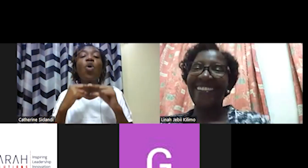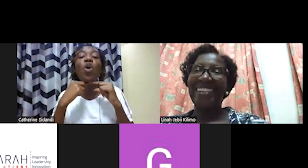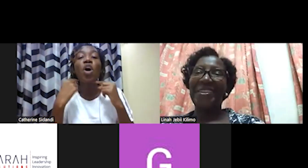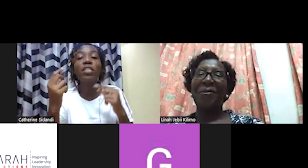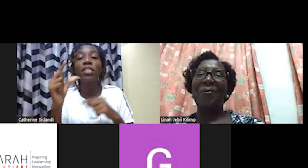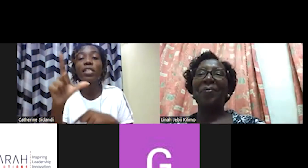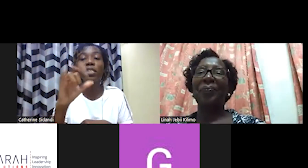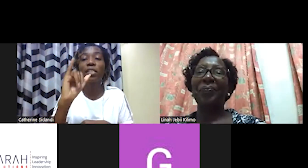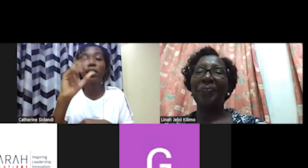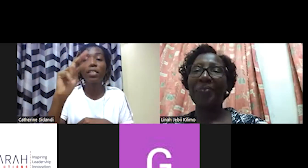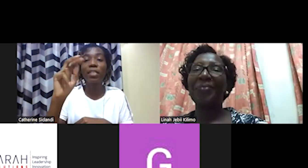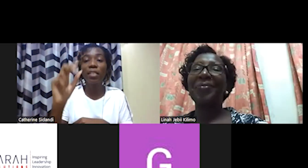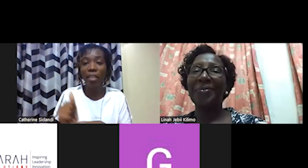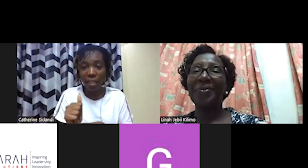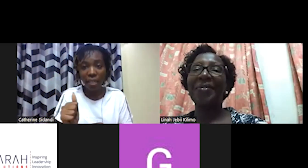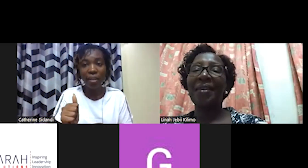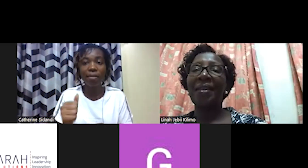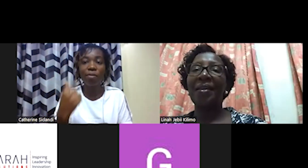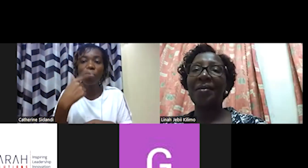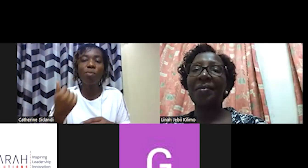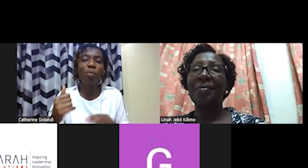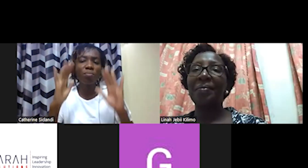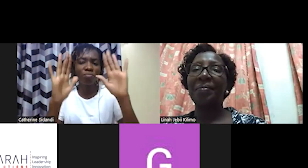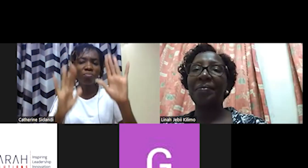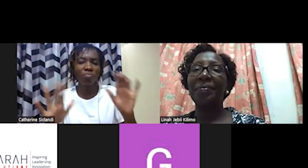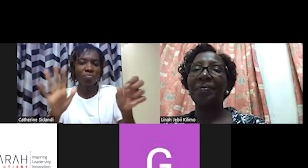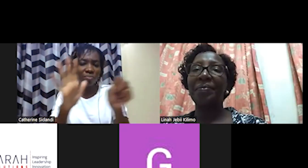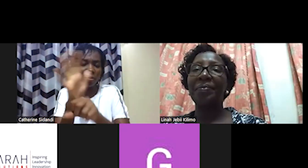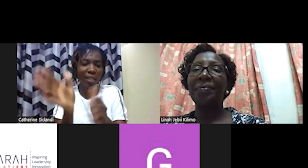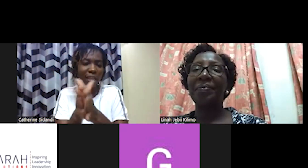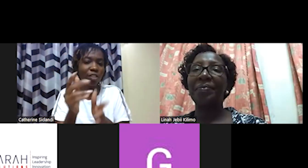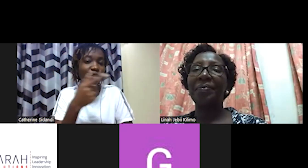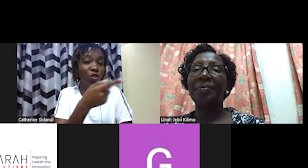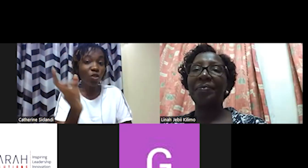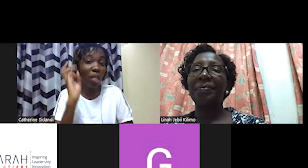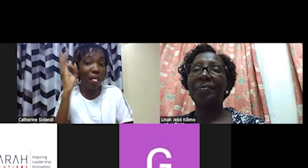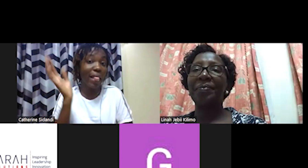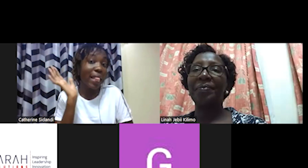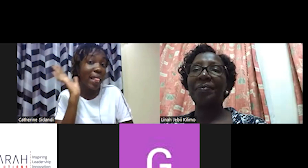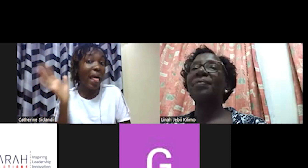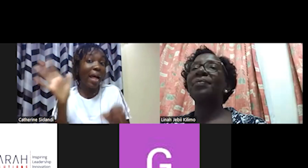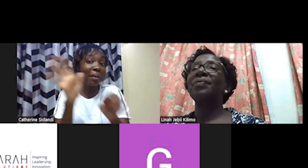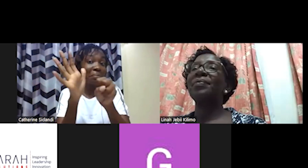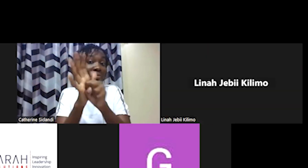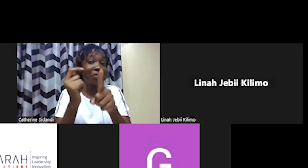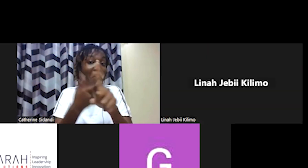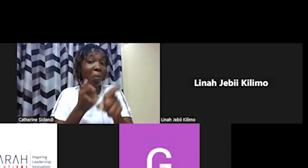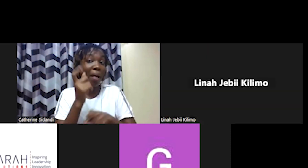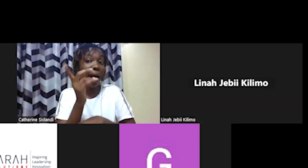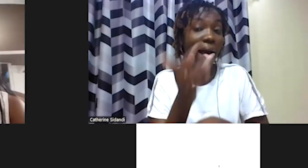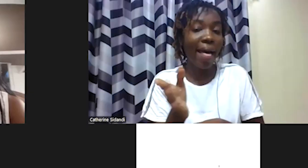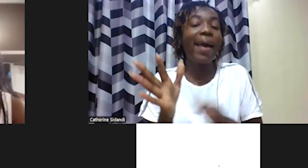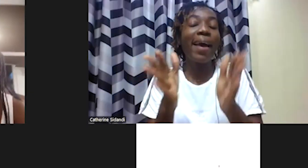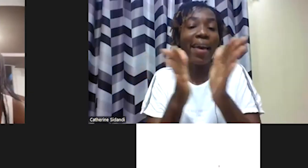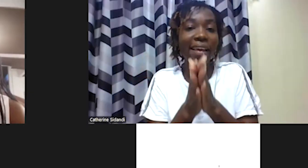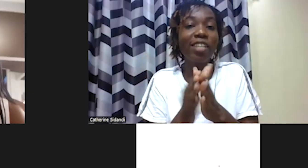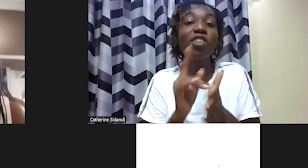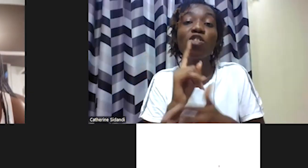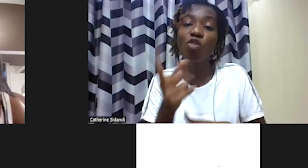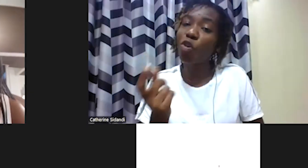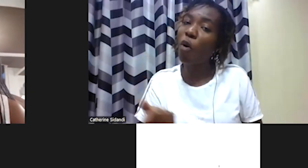Linah Jebii Kilimo. She's a wonderful lady, and I'm sure you guys will hear a lot from her. And therefore,